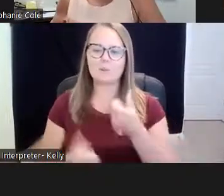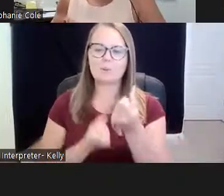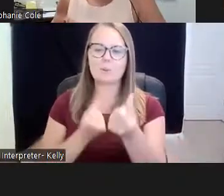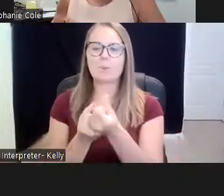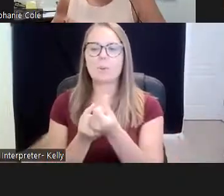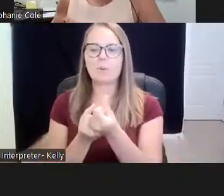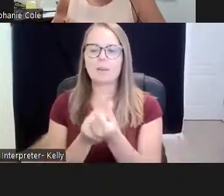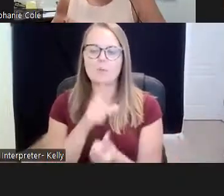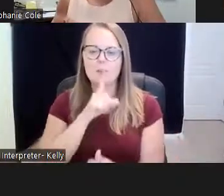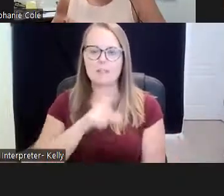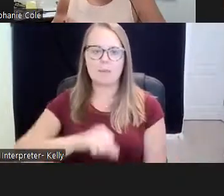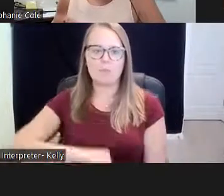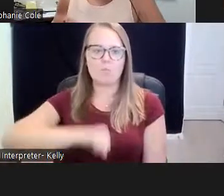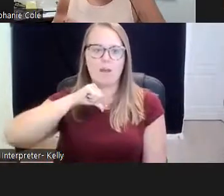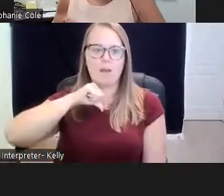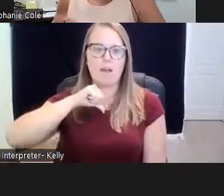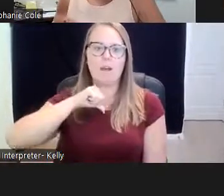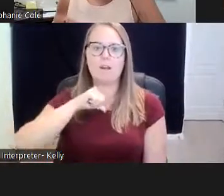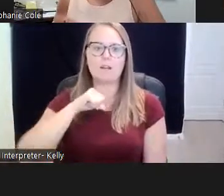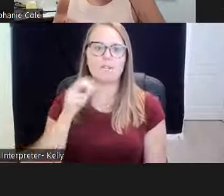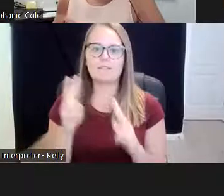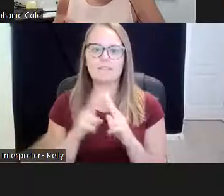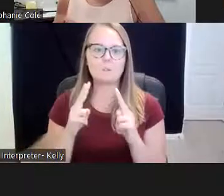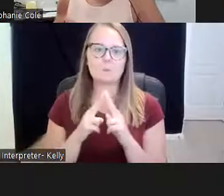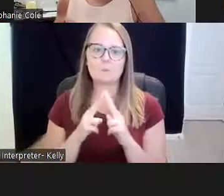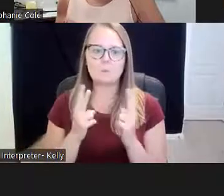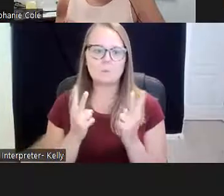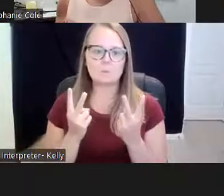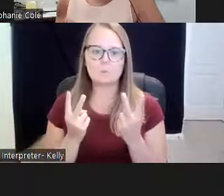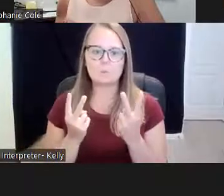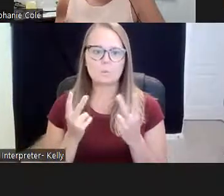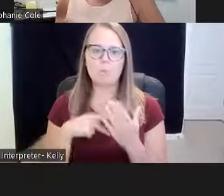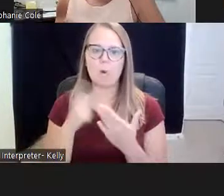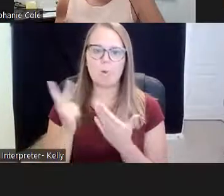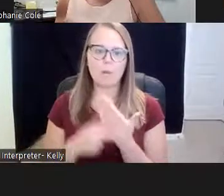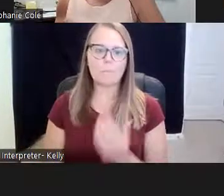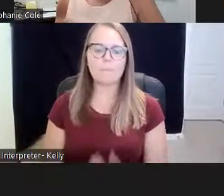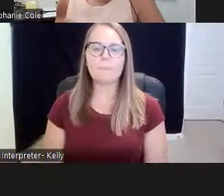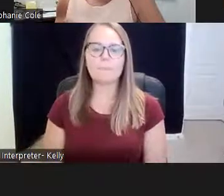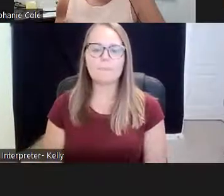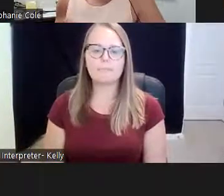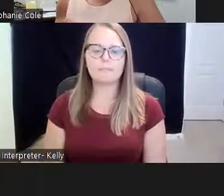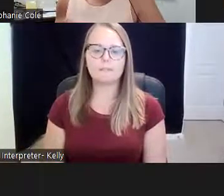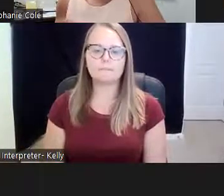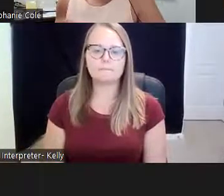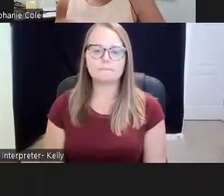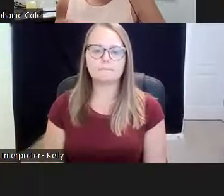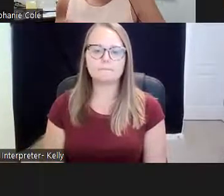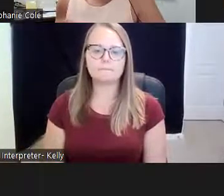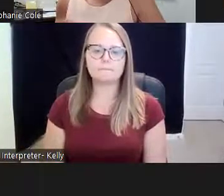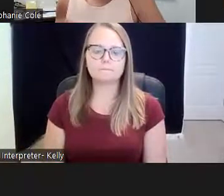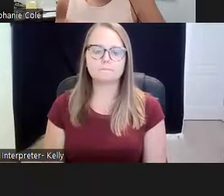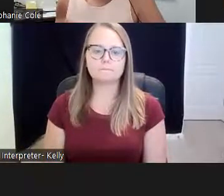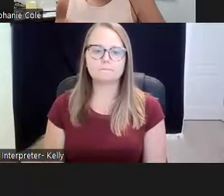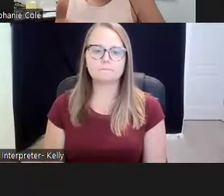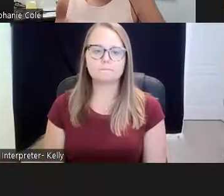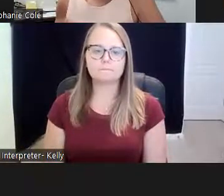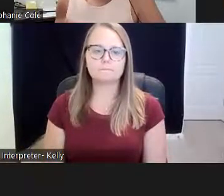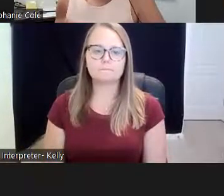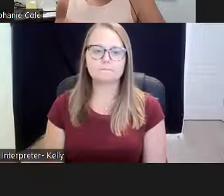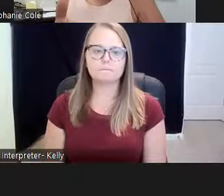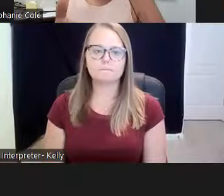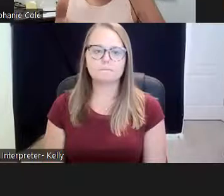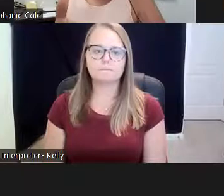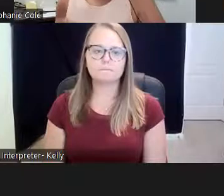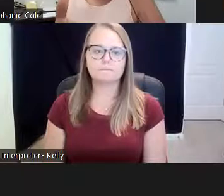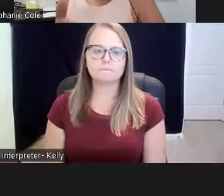really proud of just these two programs that we're currently doing. Thank you, Donna. Thank you, Kelly.